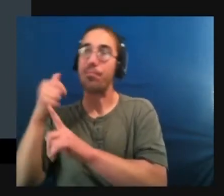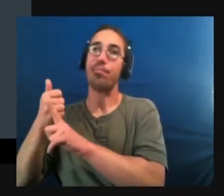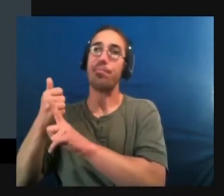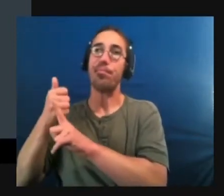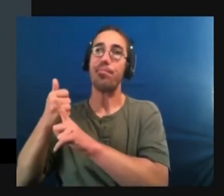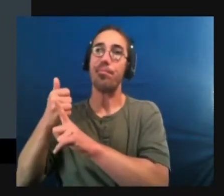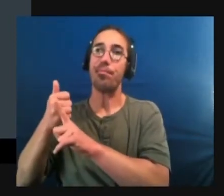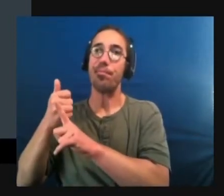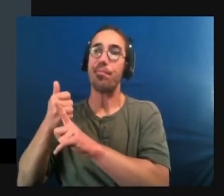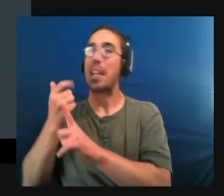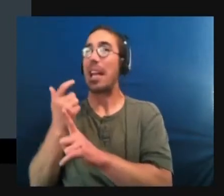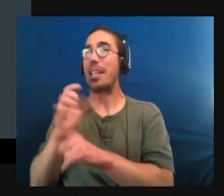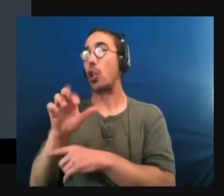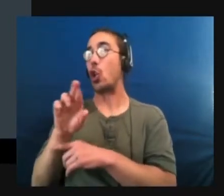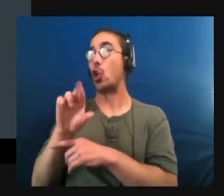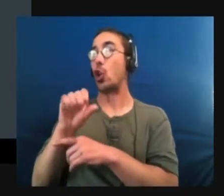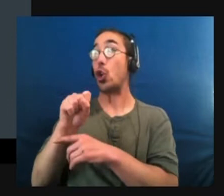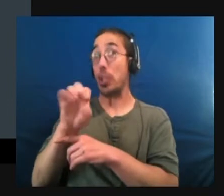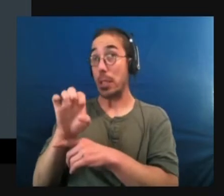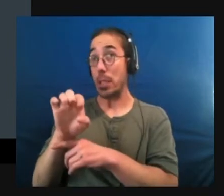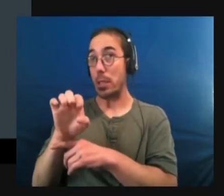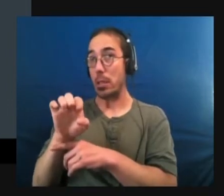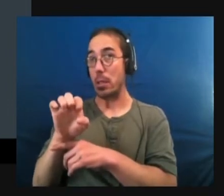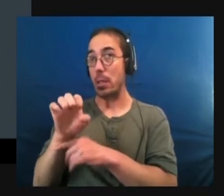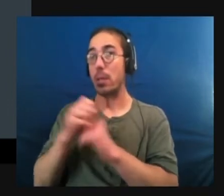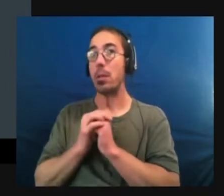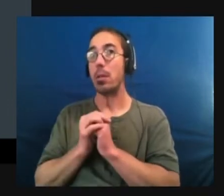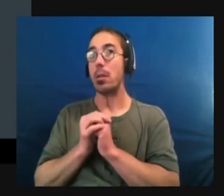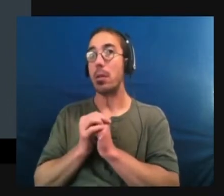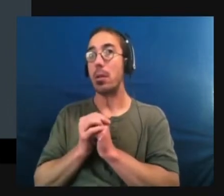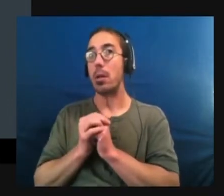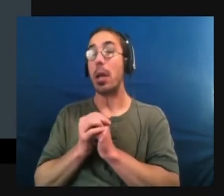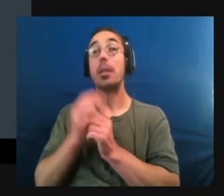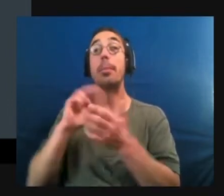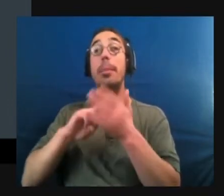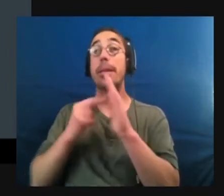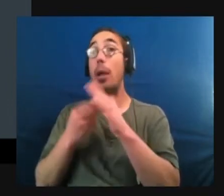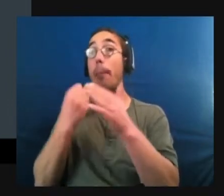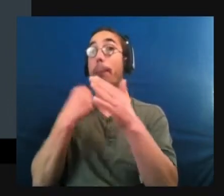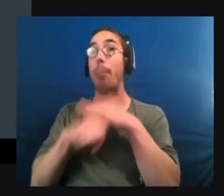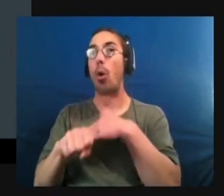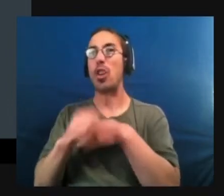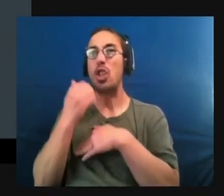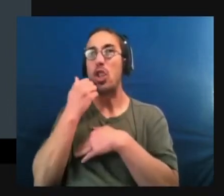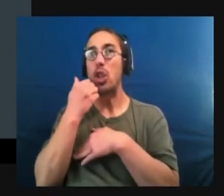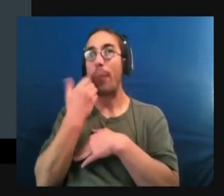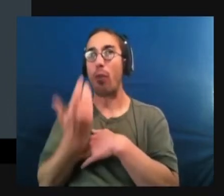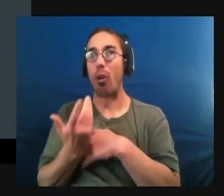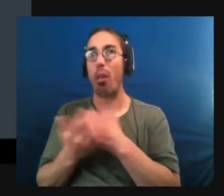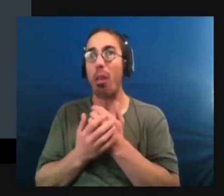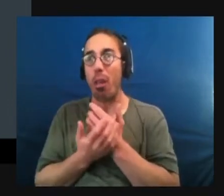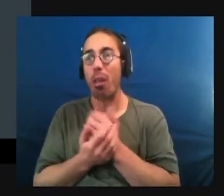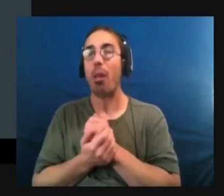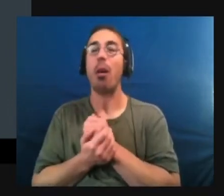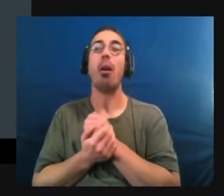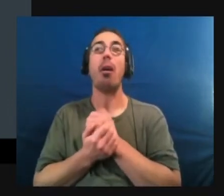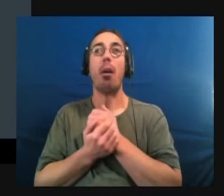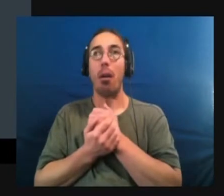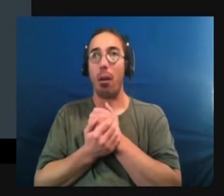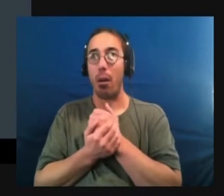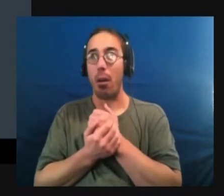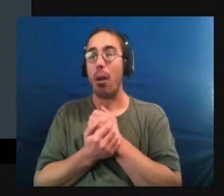curse, that it is born in shame, and that it is something to be overcome. To the